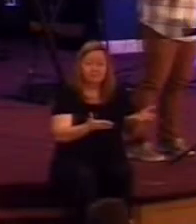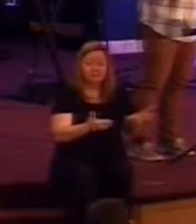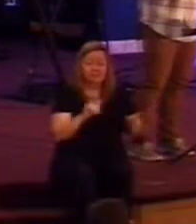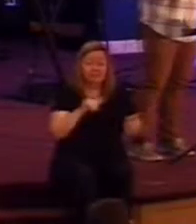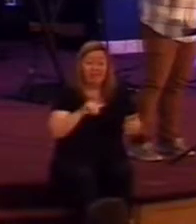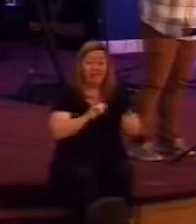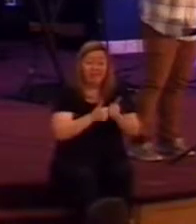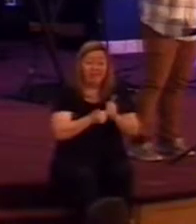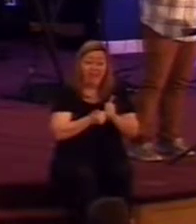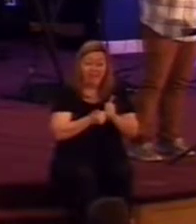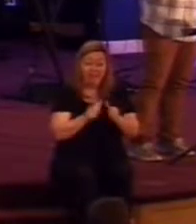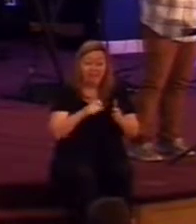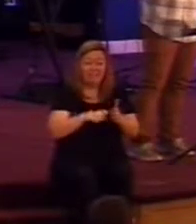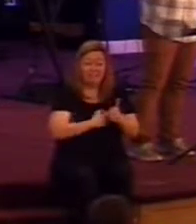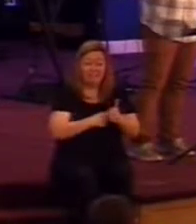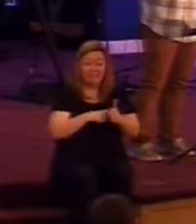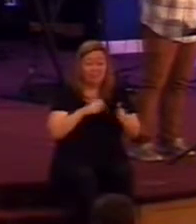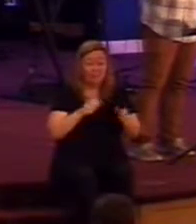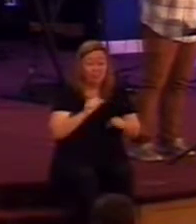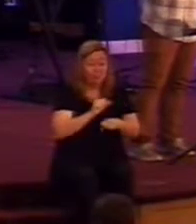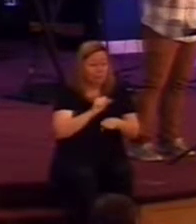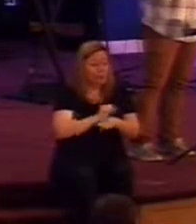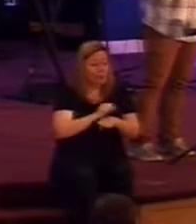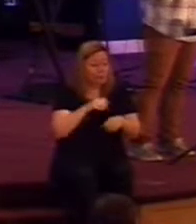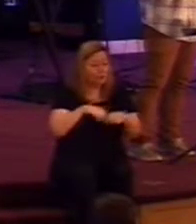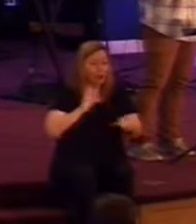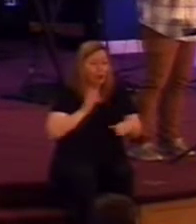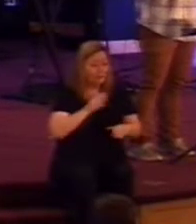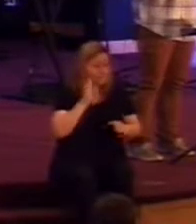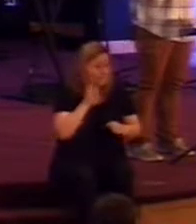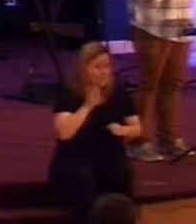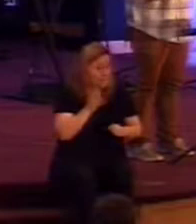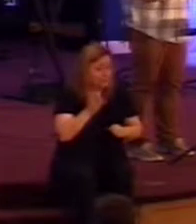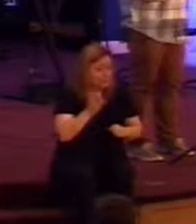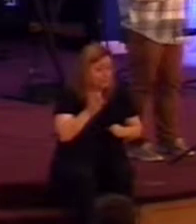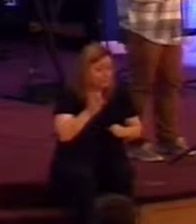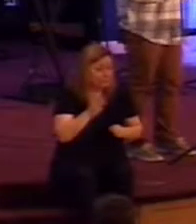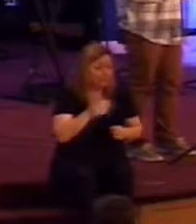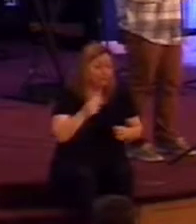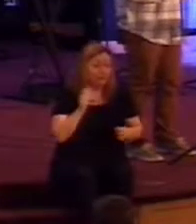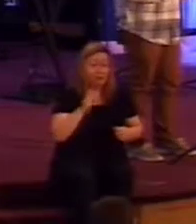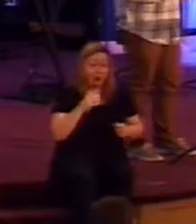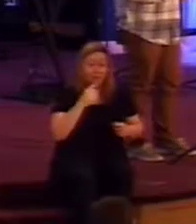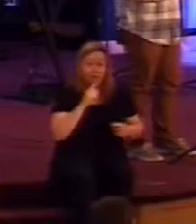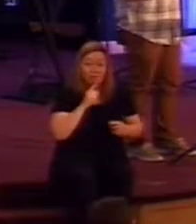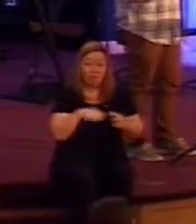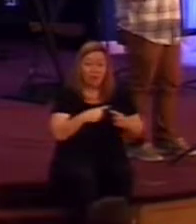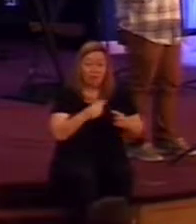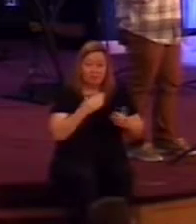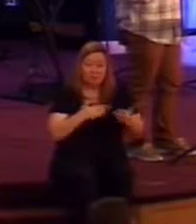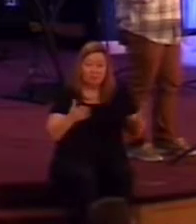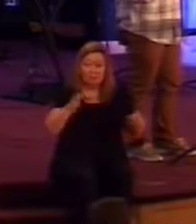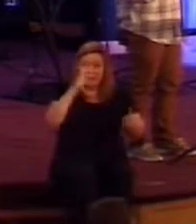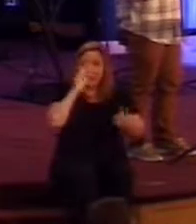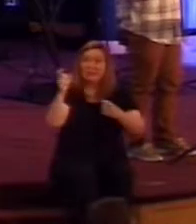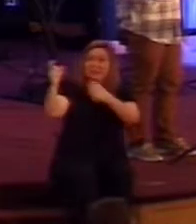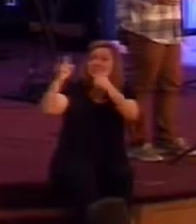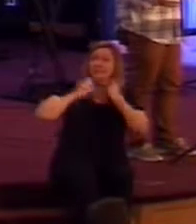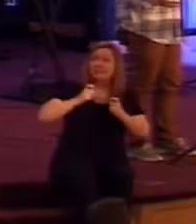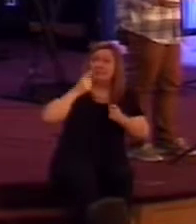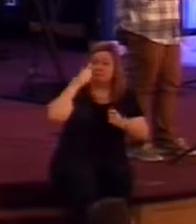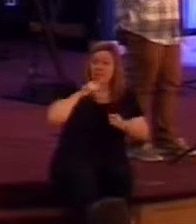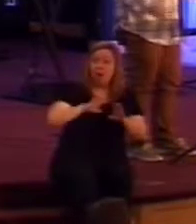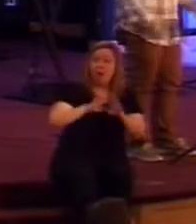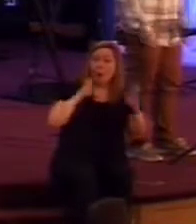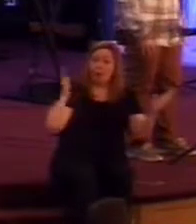how the keys work in our message series. We are talking about something that God has given us to open up access, not only to